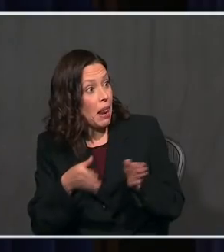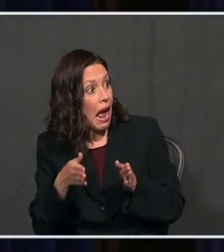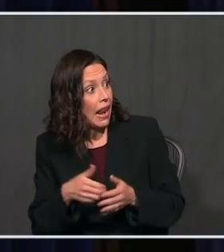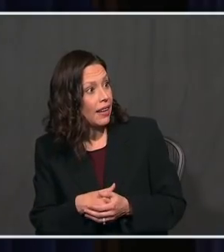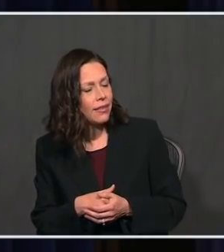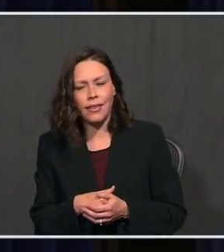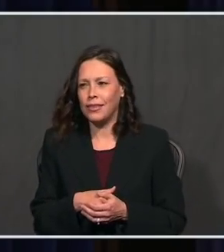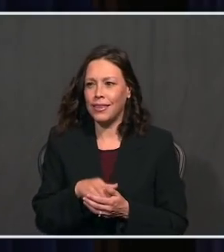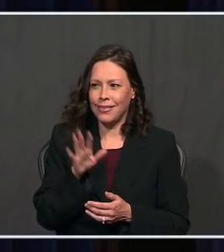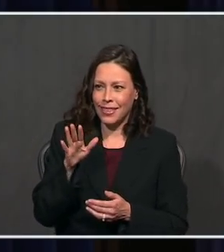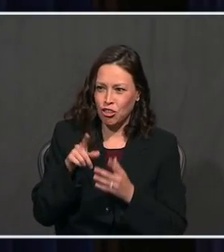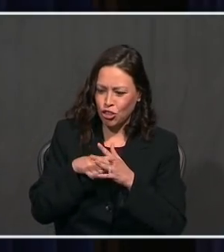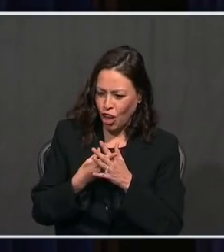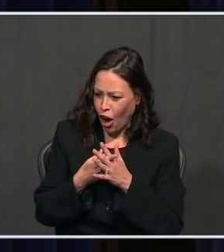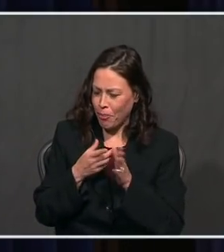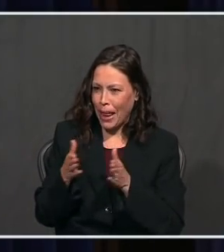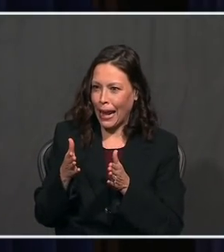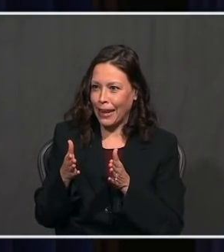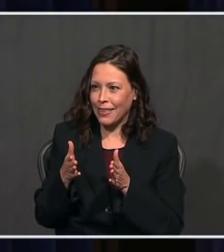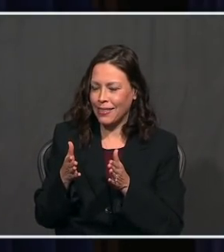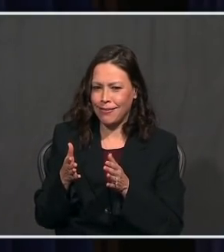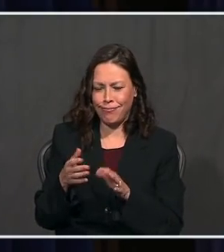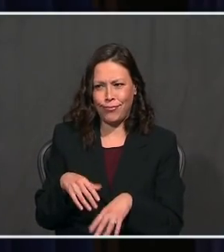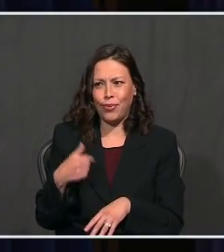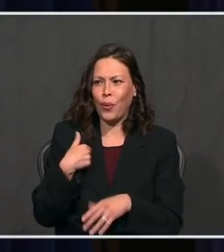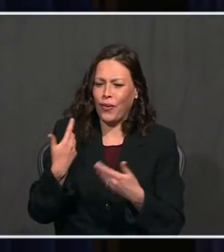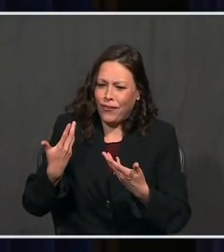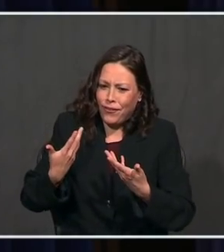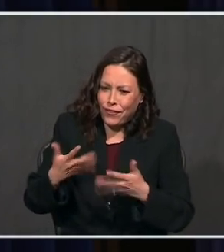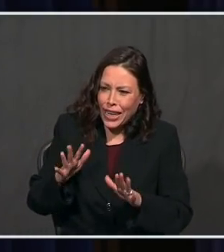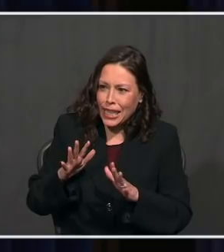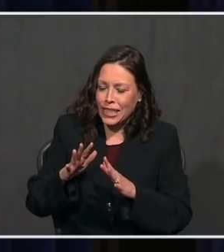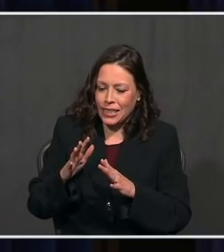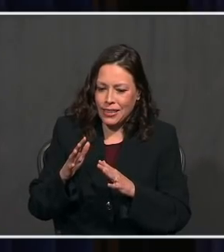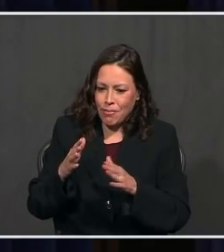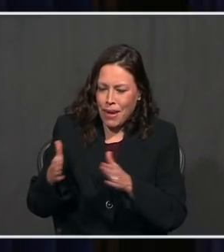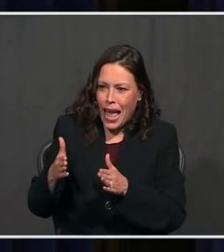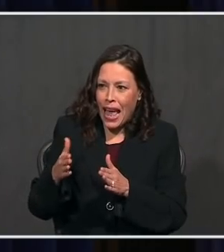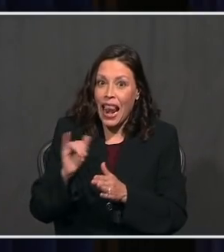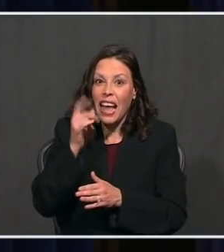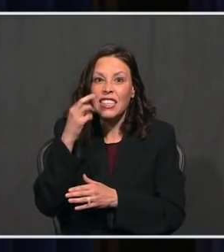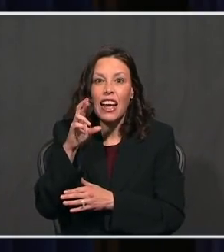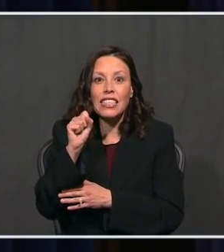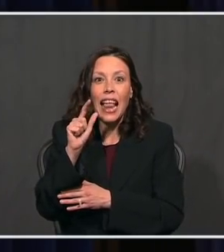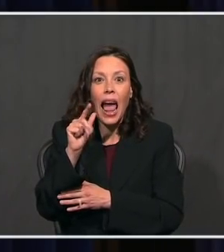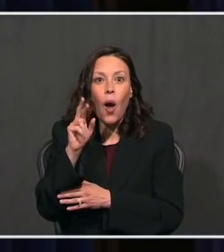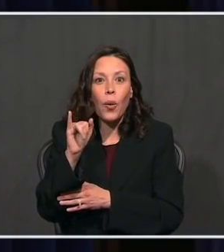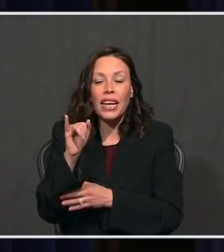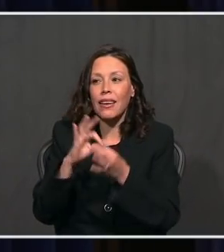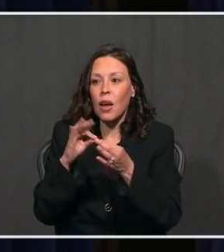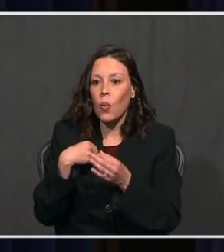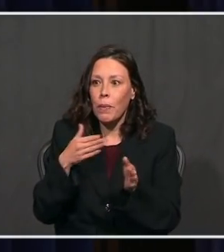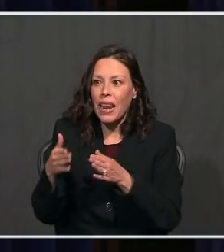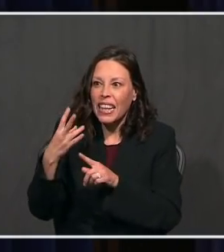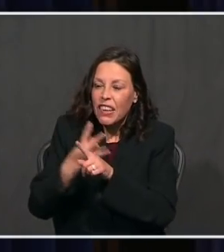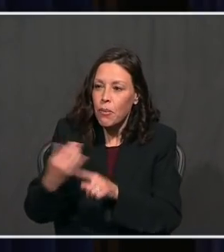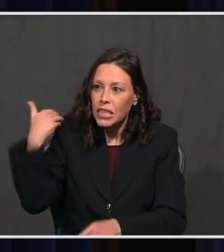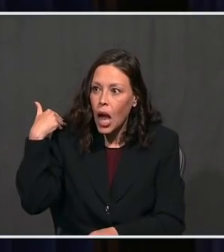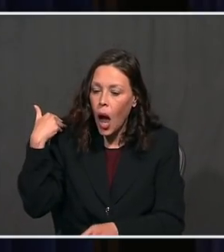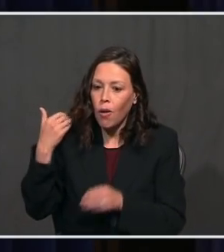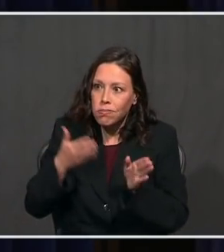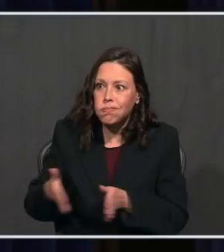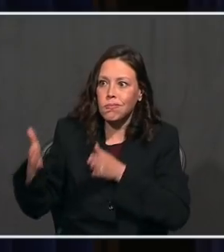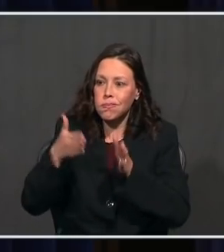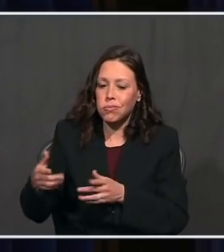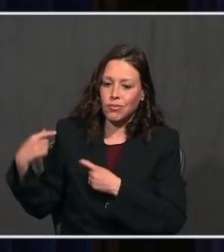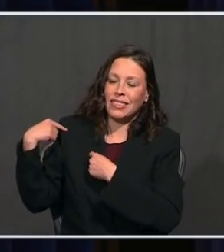planning? I said, start planning. We literally have started planning, as Dr. Slawi talked about, 7 months ago.